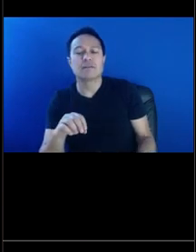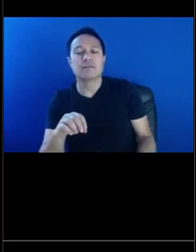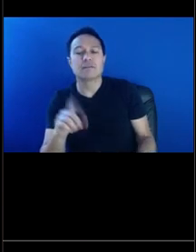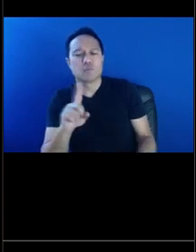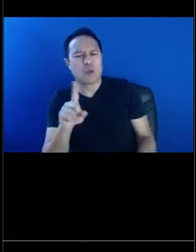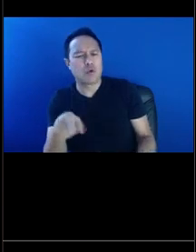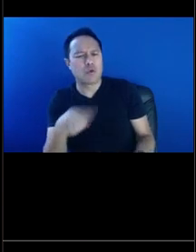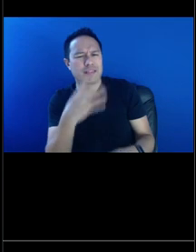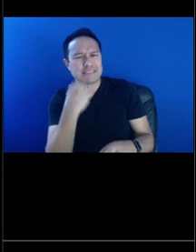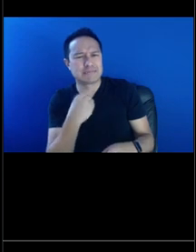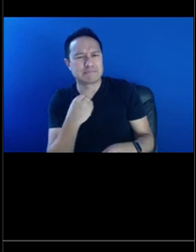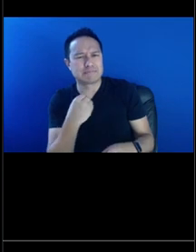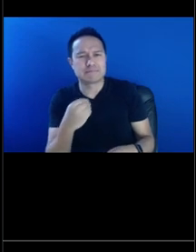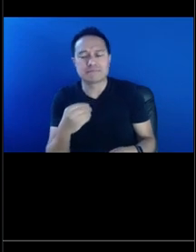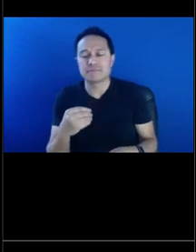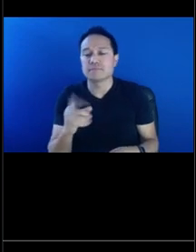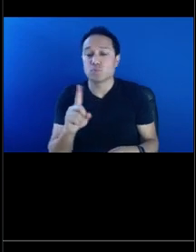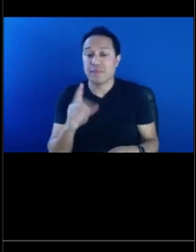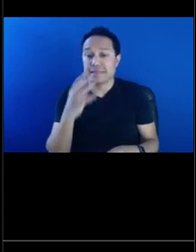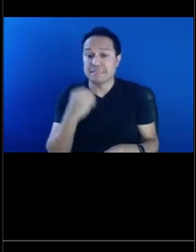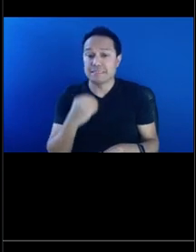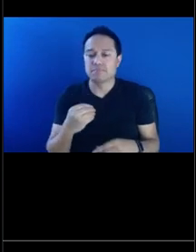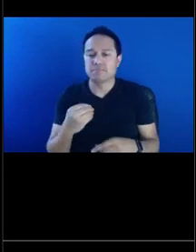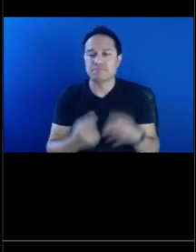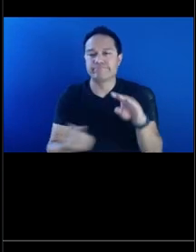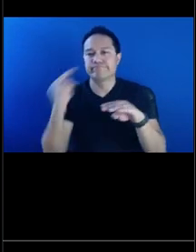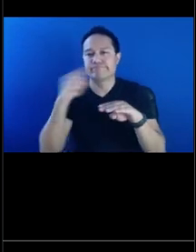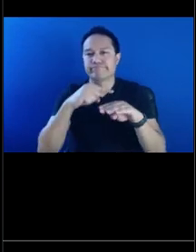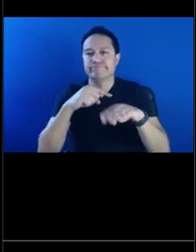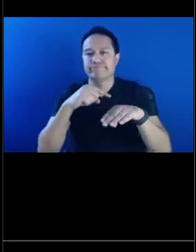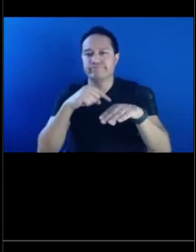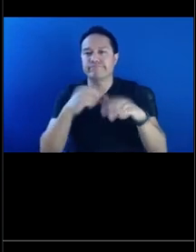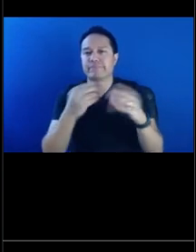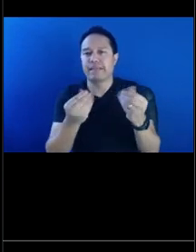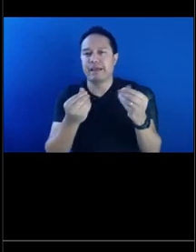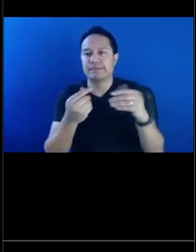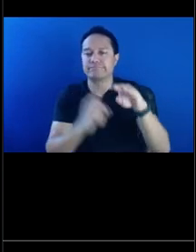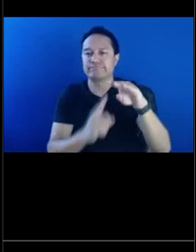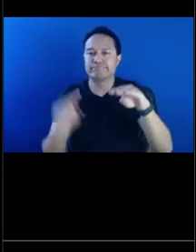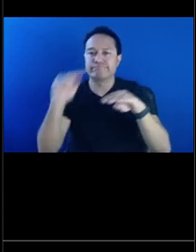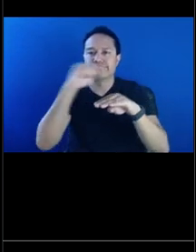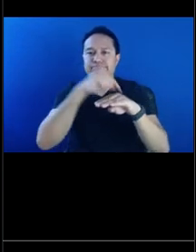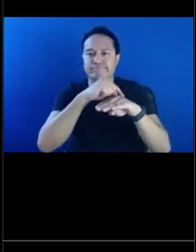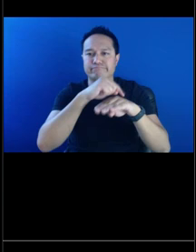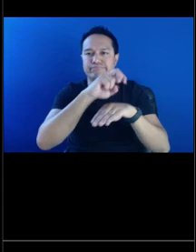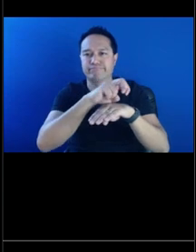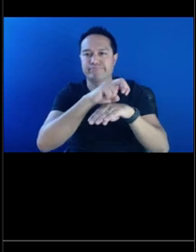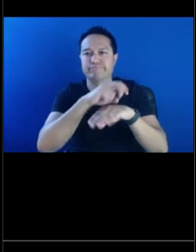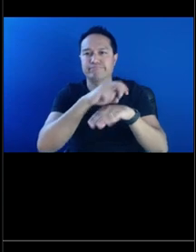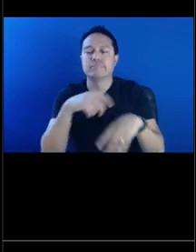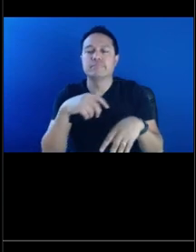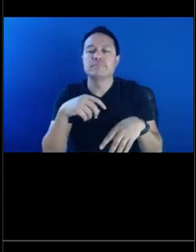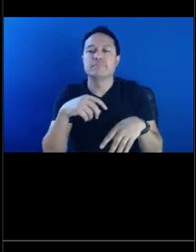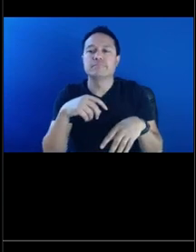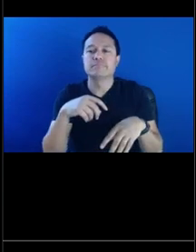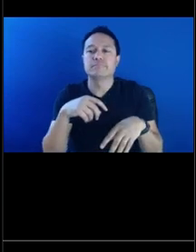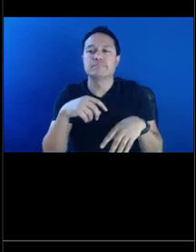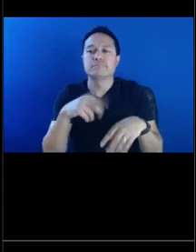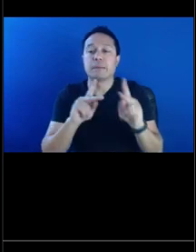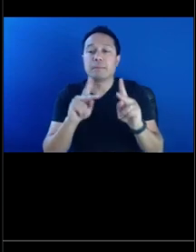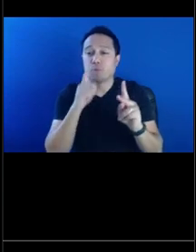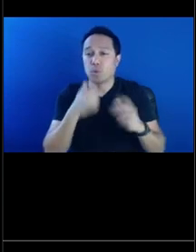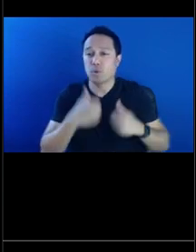Mostly seals sleep up on the land. We call that hauling out. And so like if you know, for those that live in Hawaii or if you've